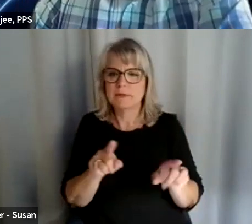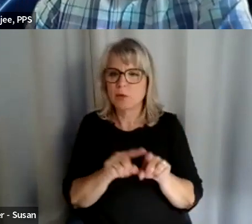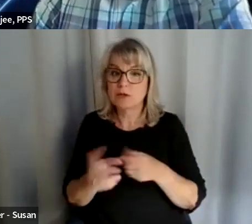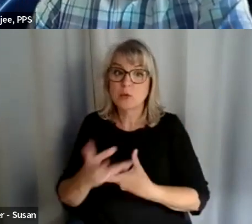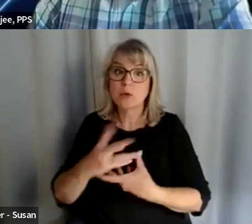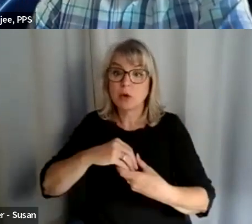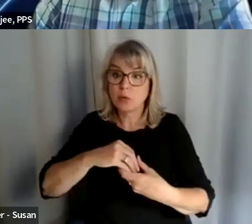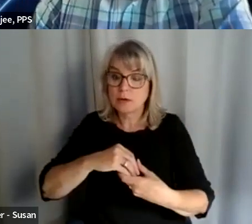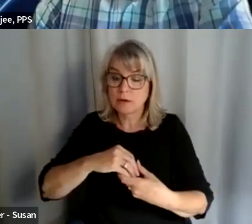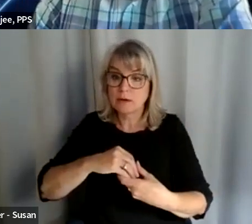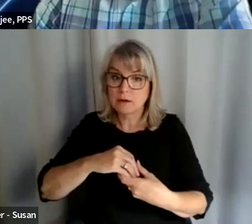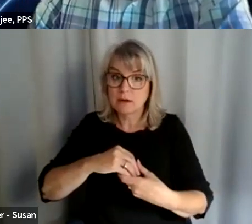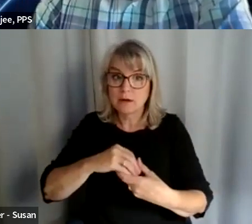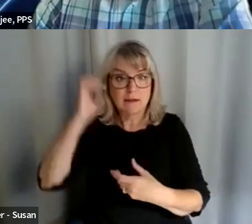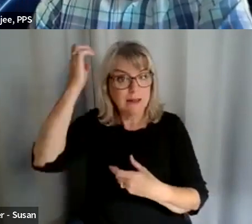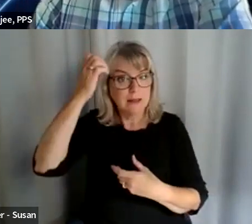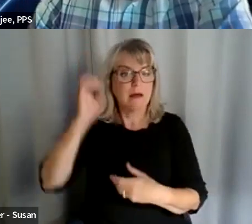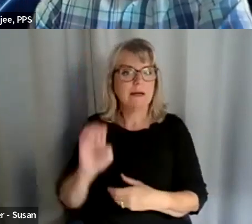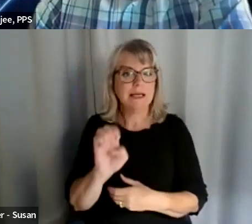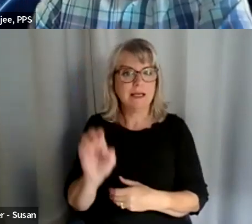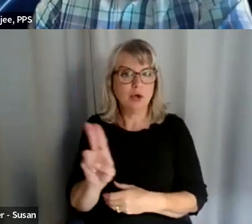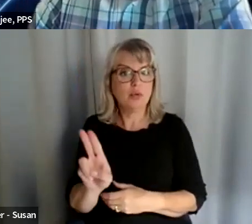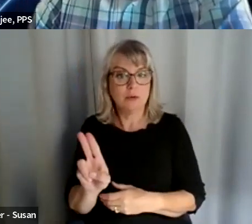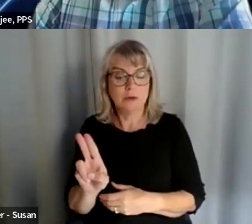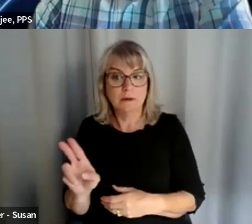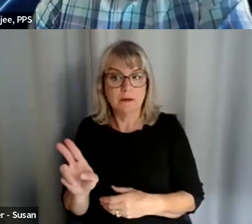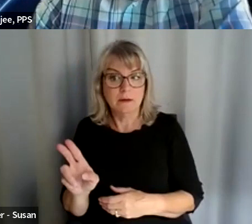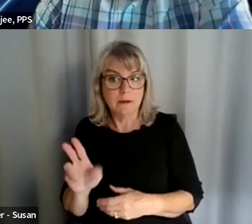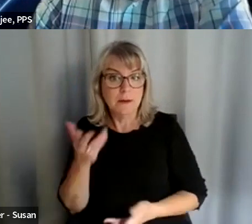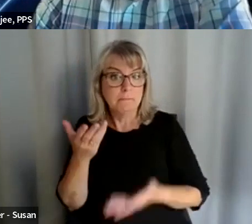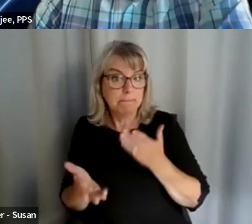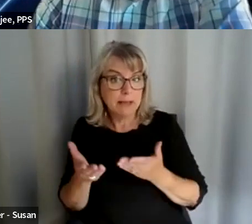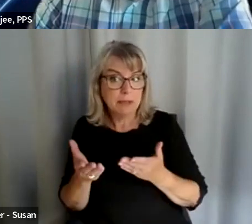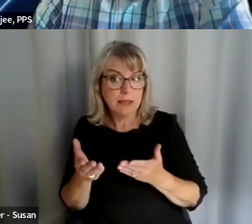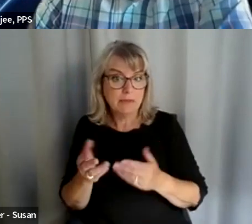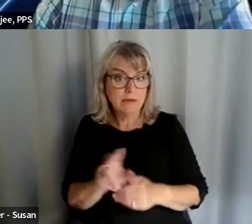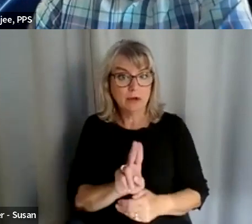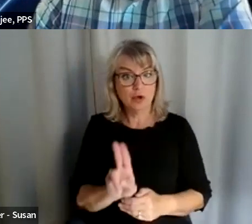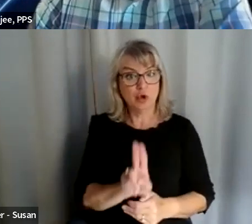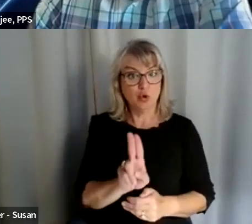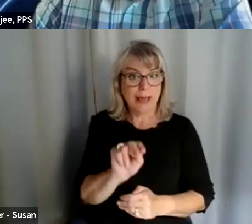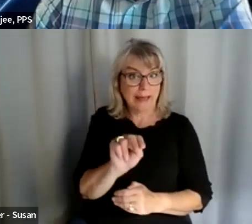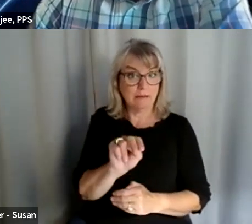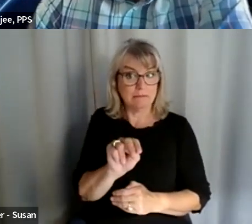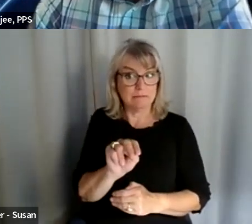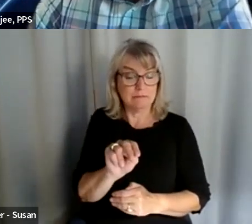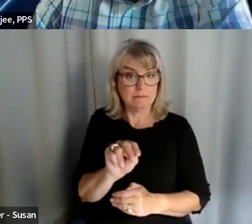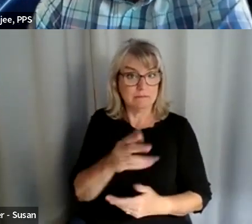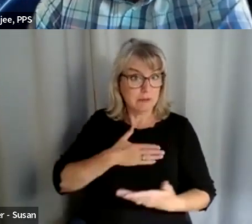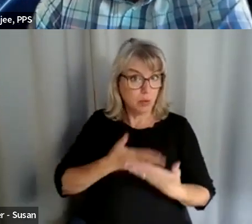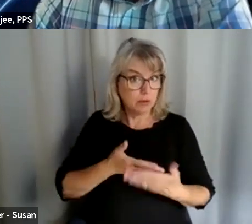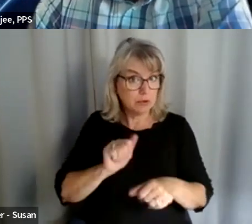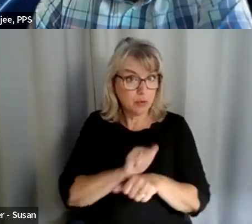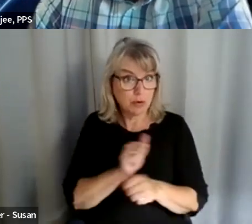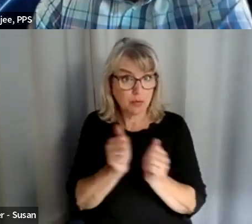include the European Union and maybe even the UN. And I'm willing to work with somebody